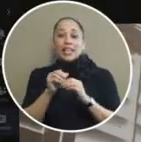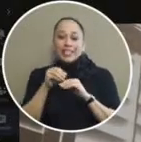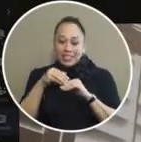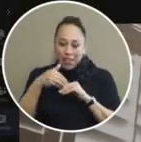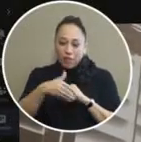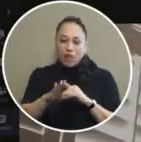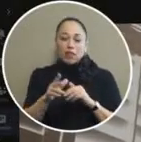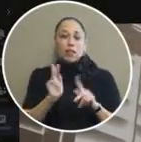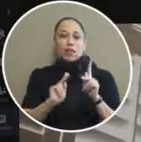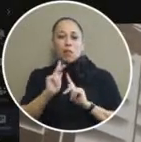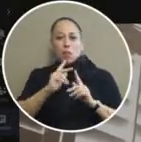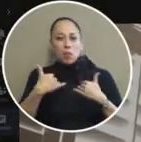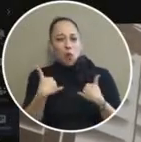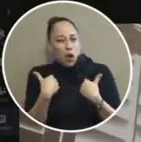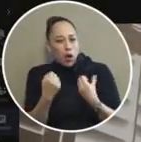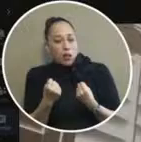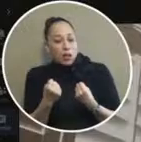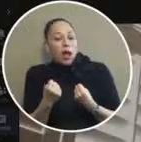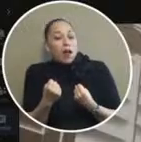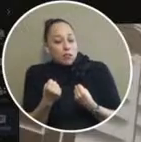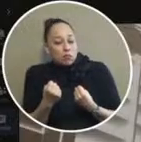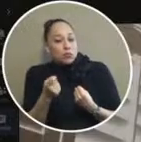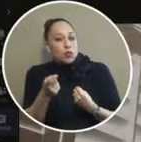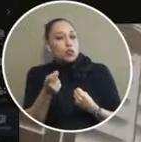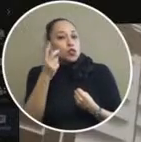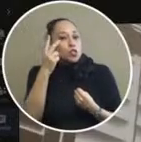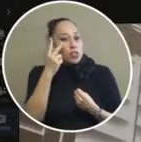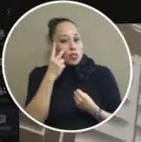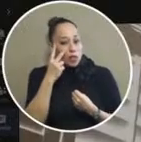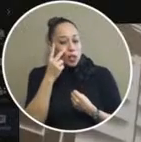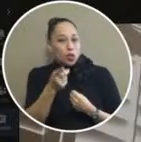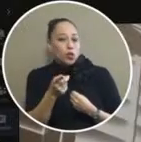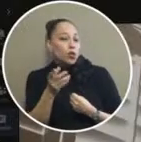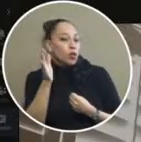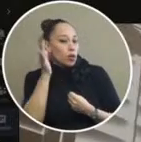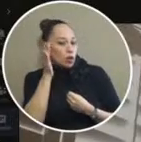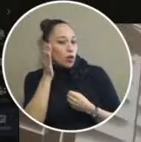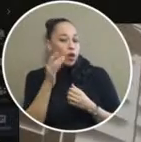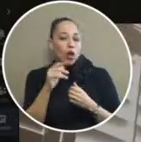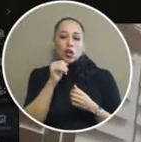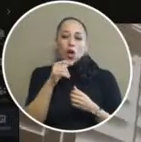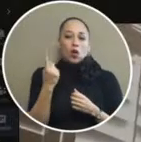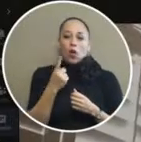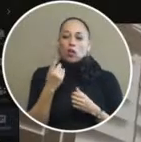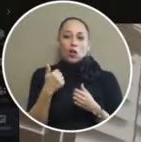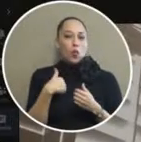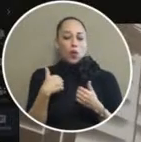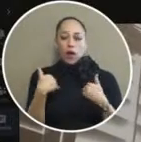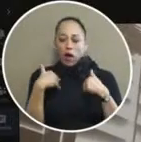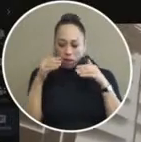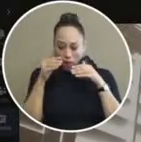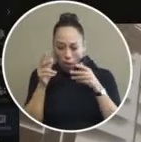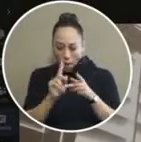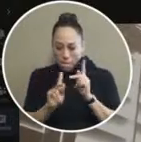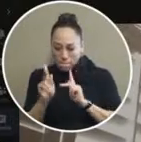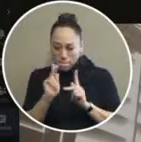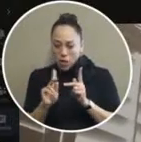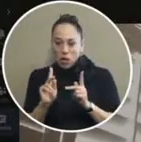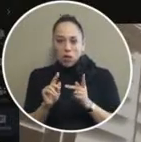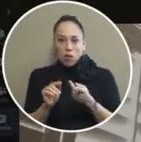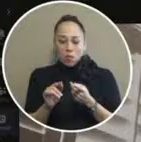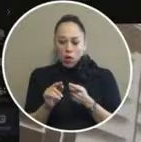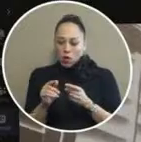community's health. So I think you see and you've heard that not only do we have folks in our organization that are